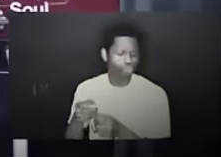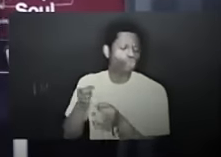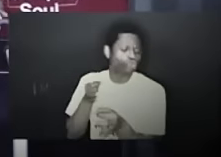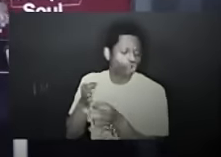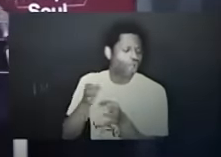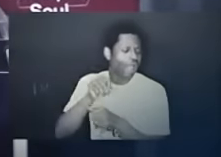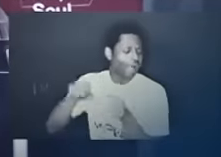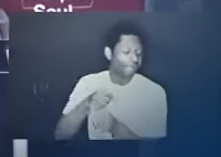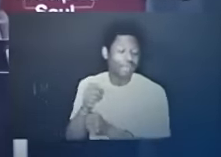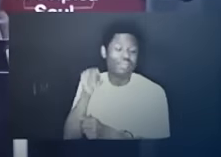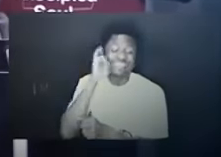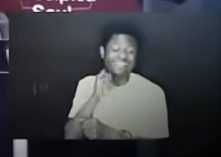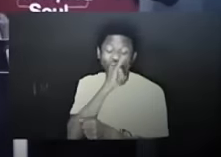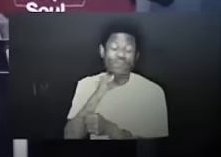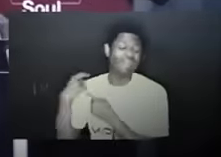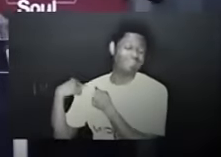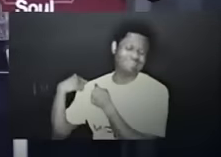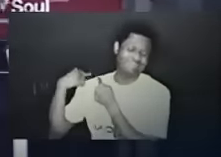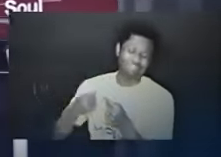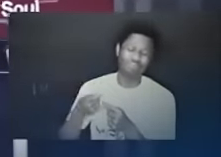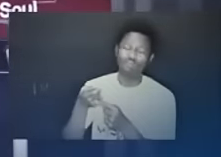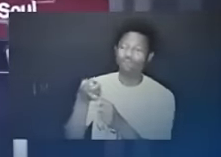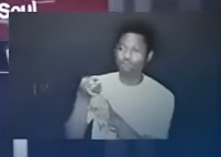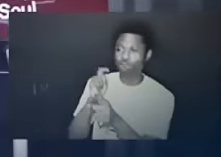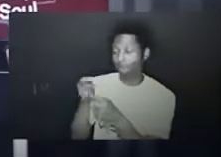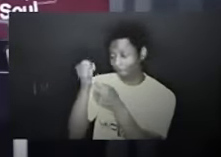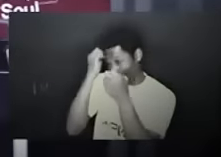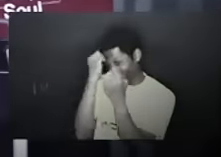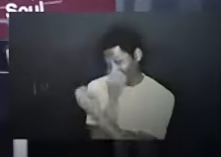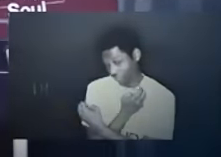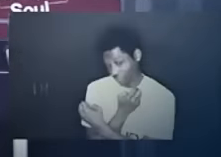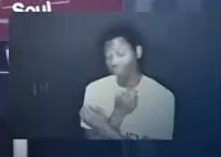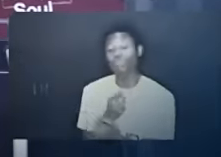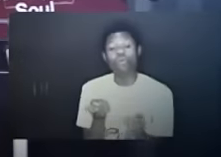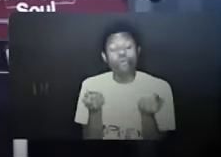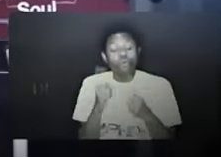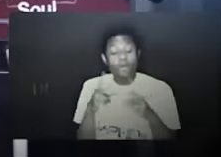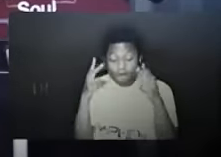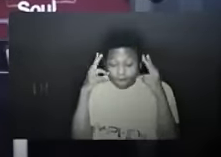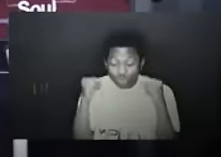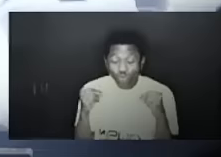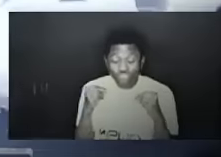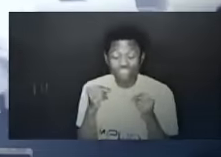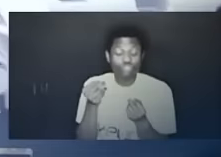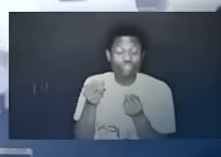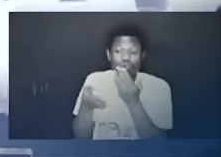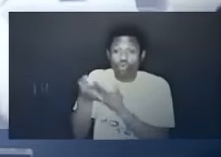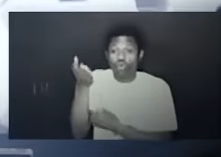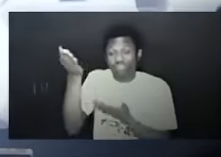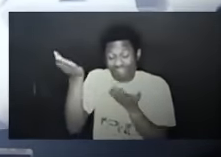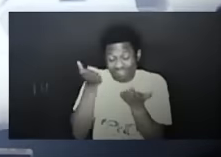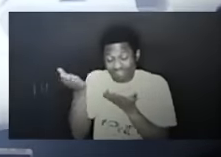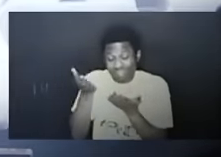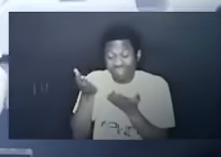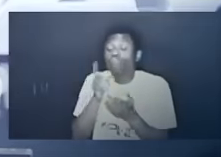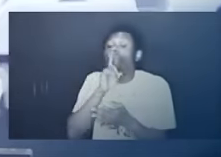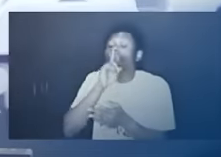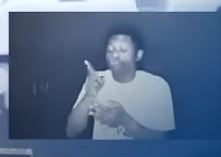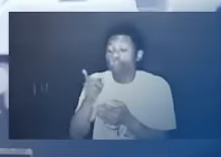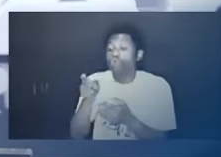speaking of Moses, the servant of God, he revealed that Moses was with the church in